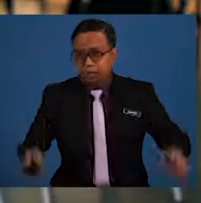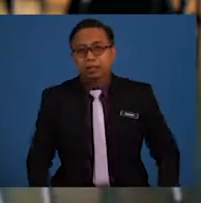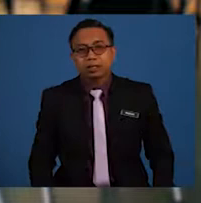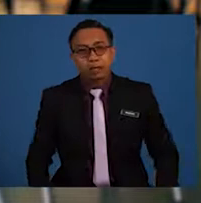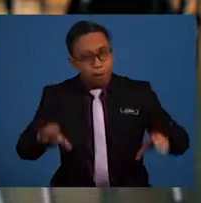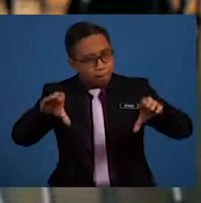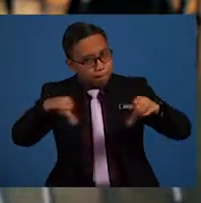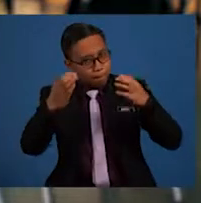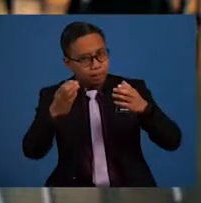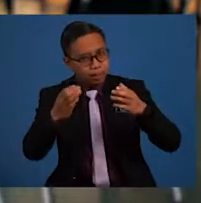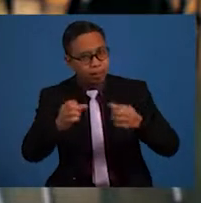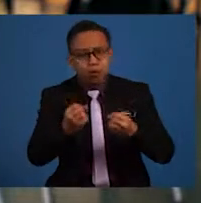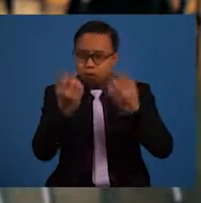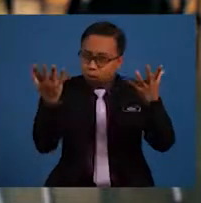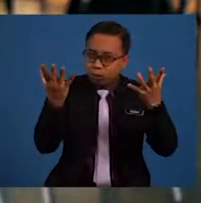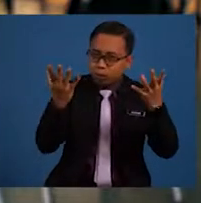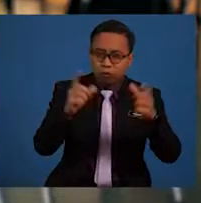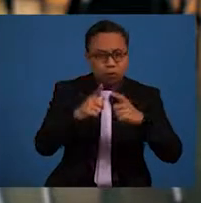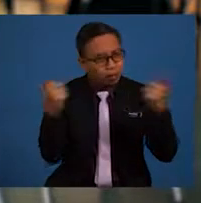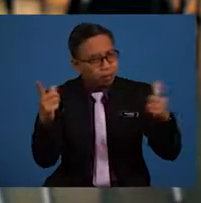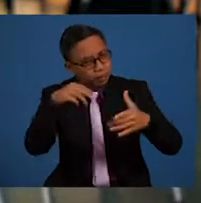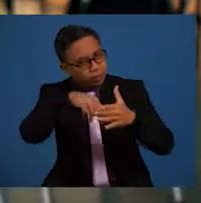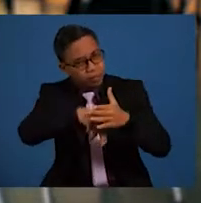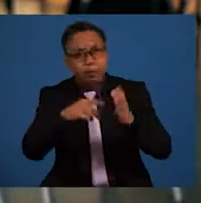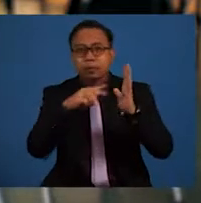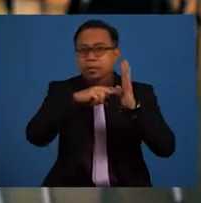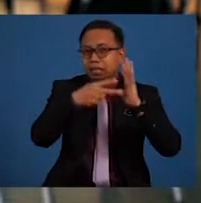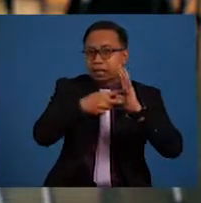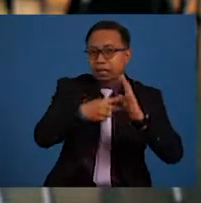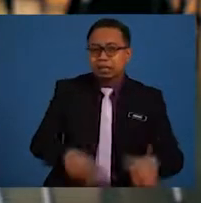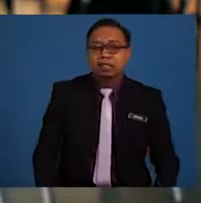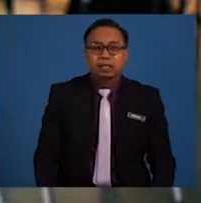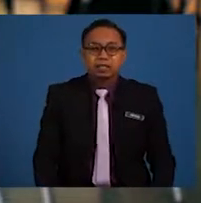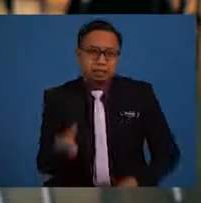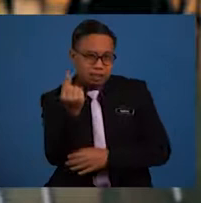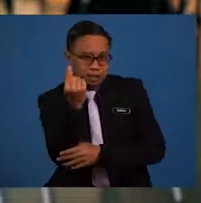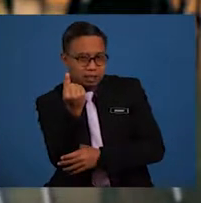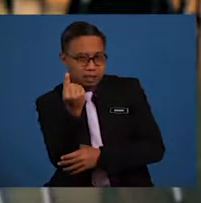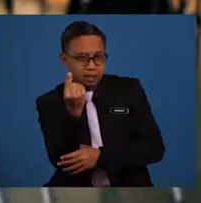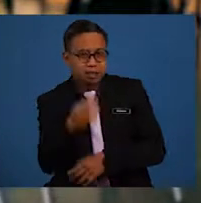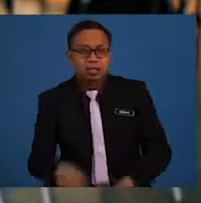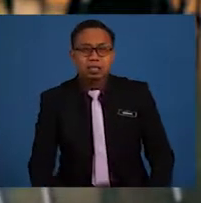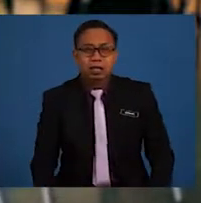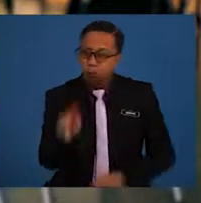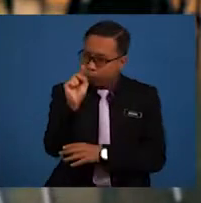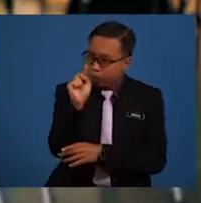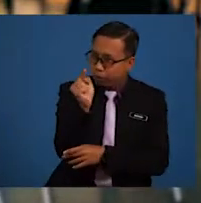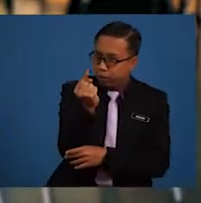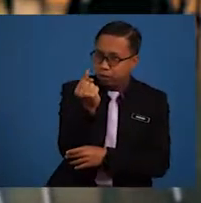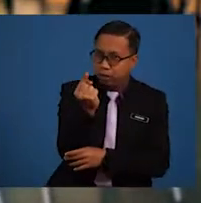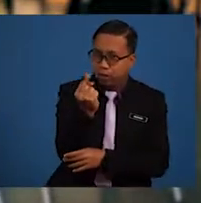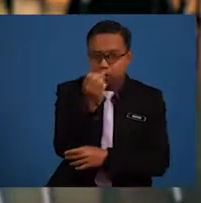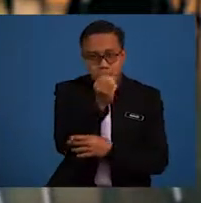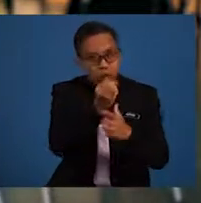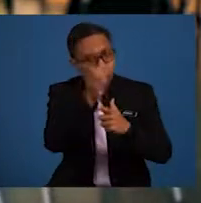make a whole lot of difference in meaning? A tiny, weeny comma or